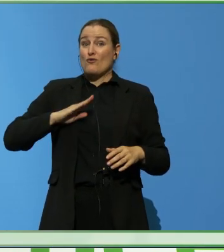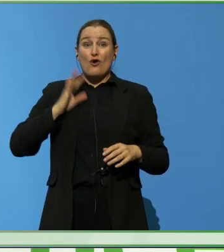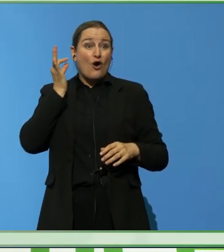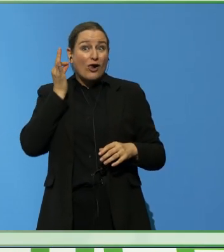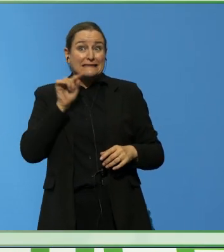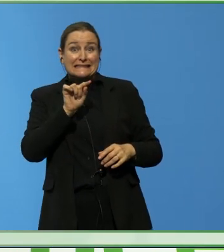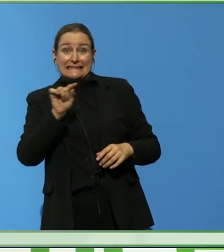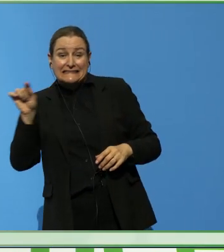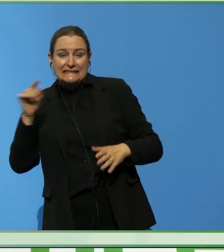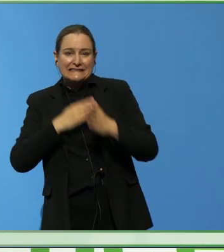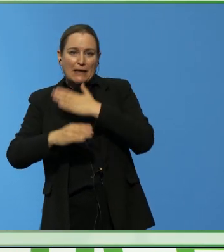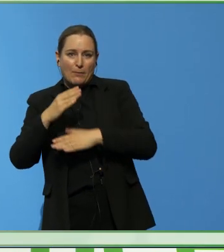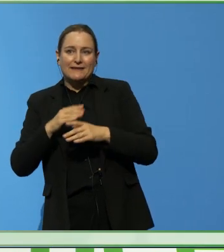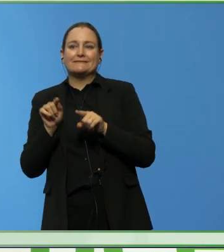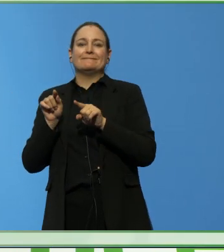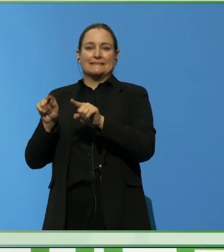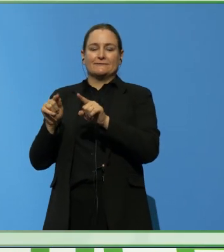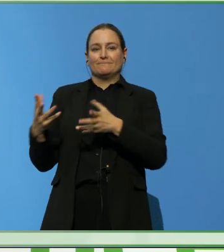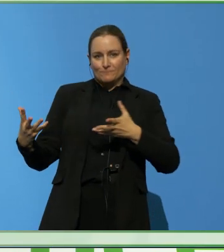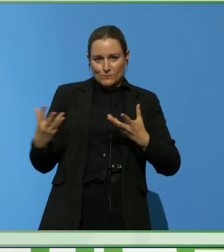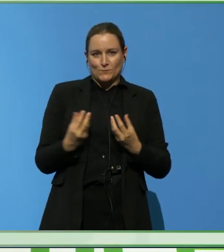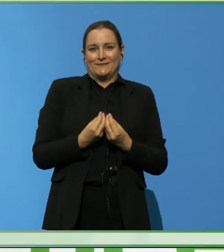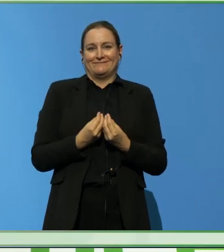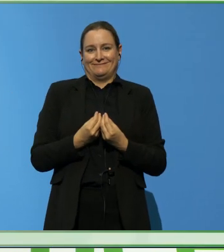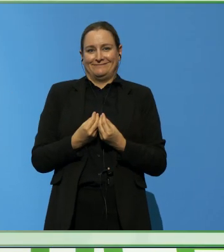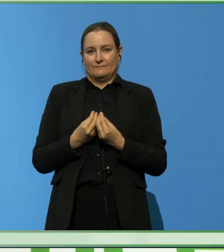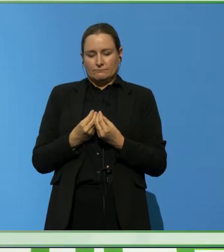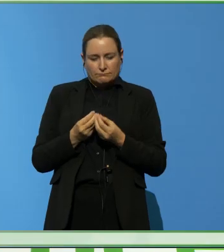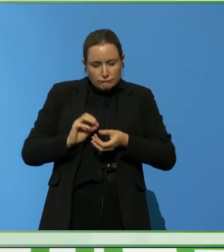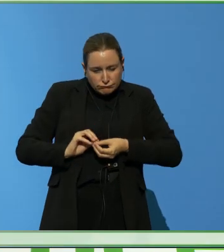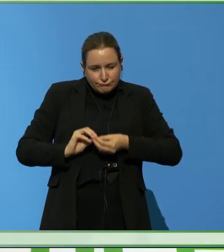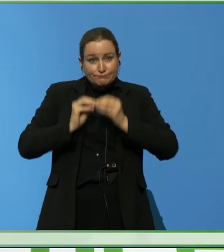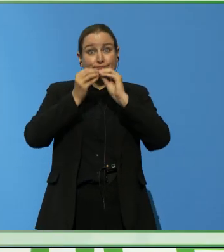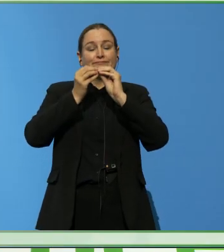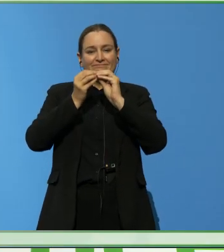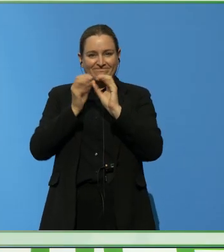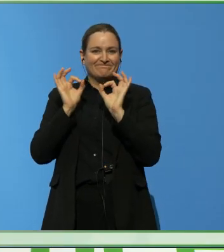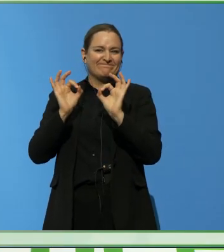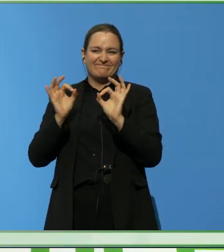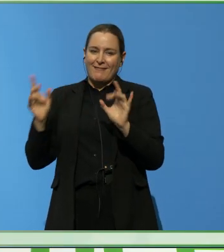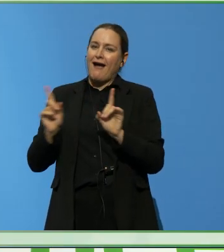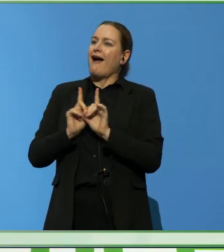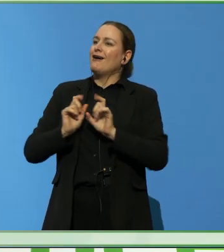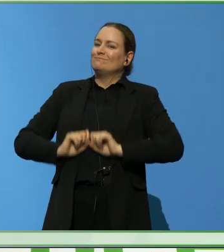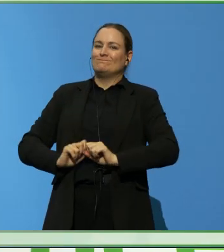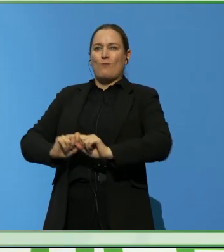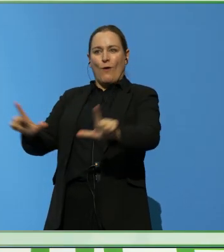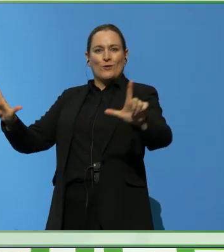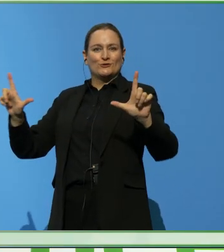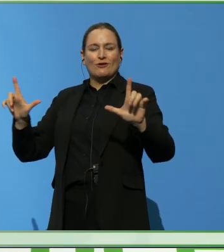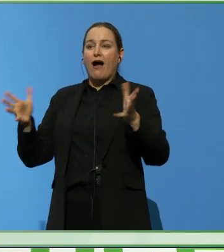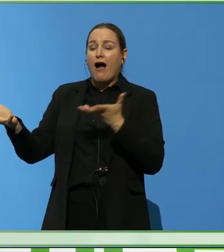localization, launch, and promotion of Oki in their country. And many of them have created designs